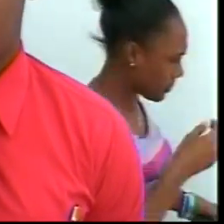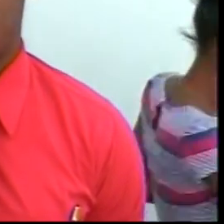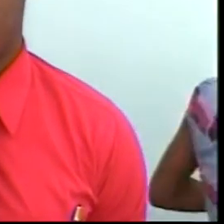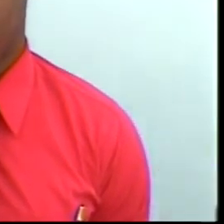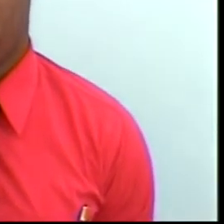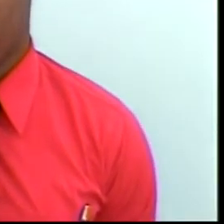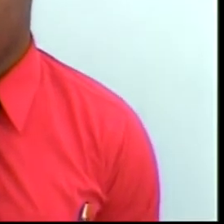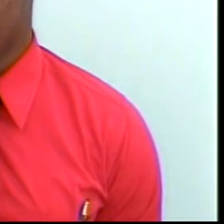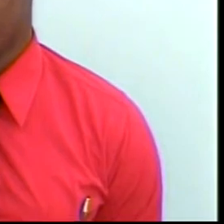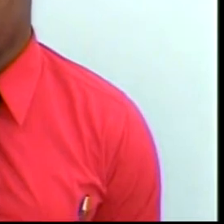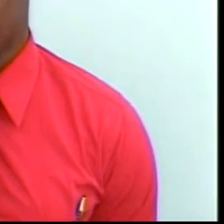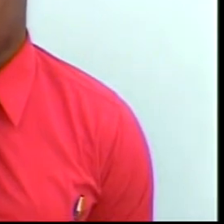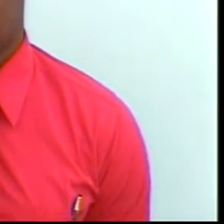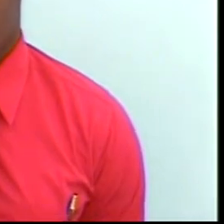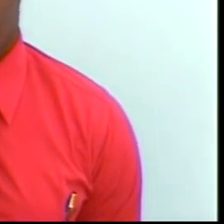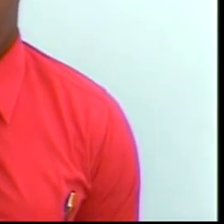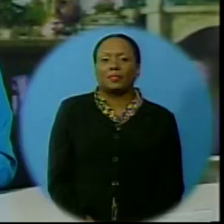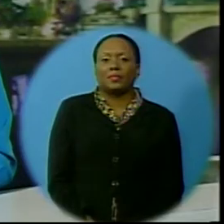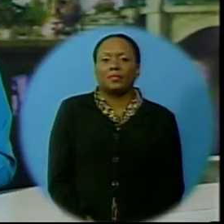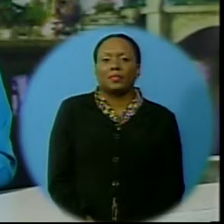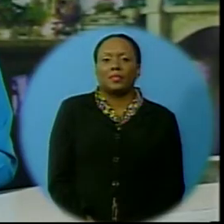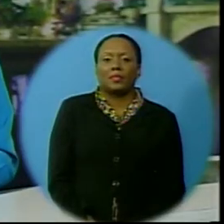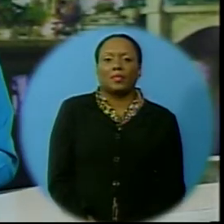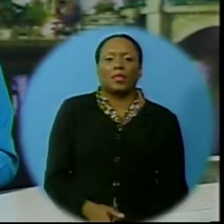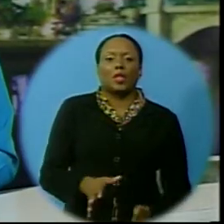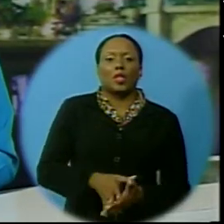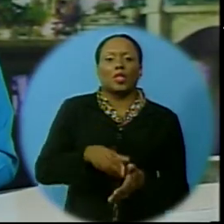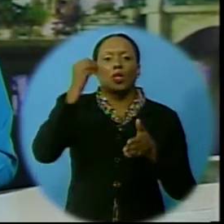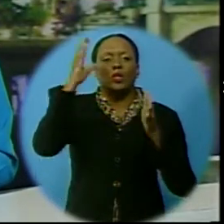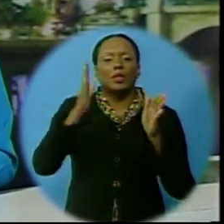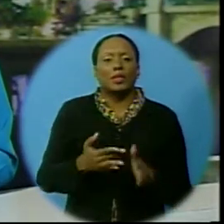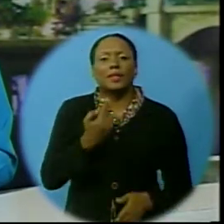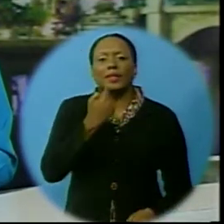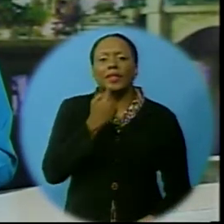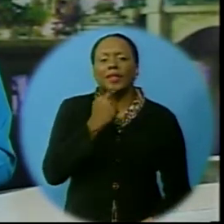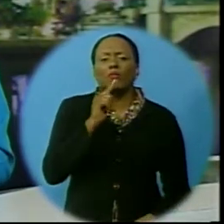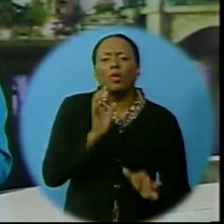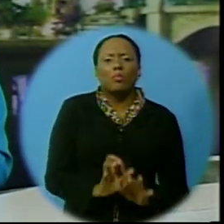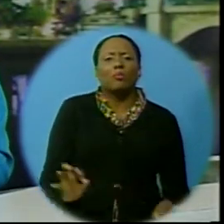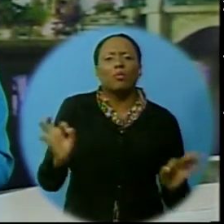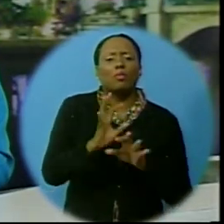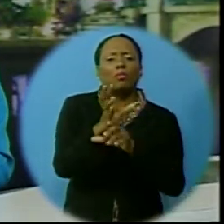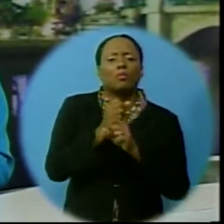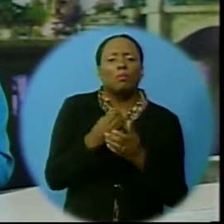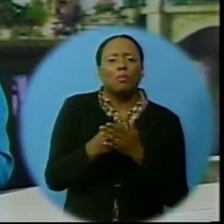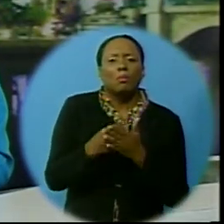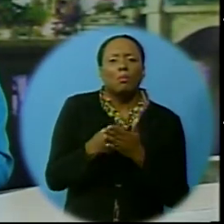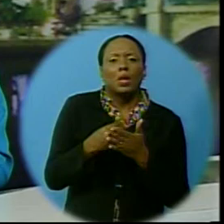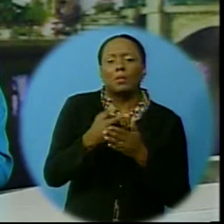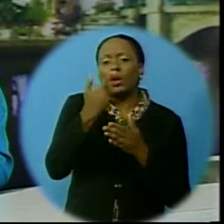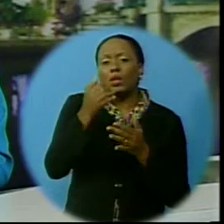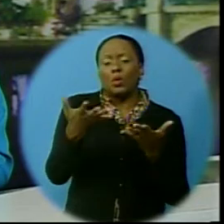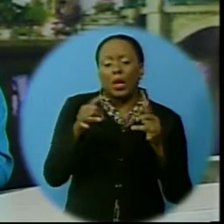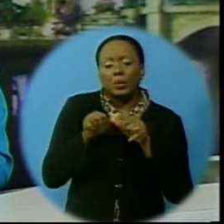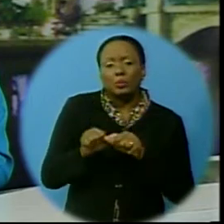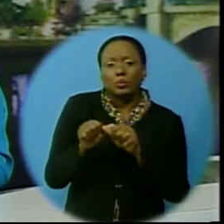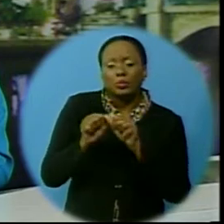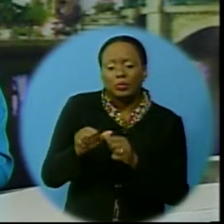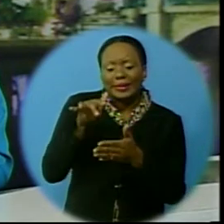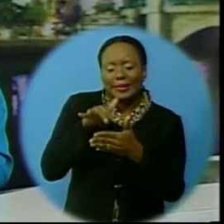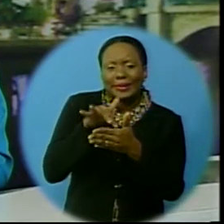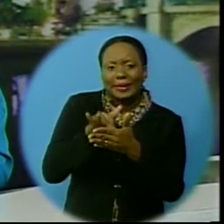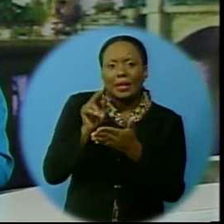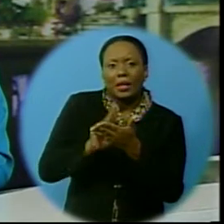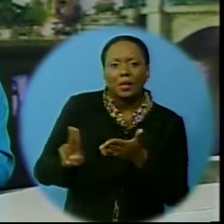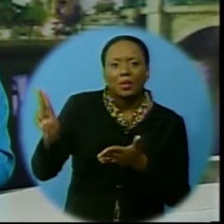They staple it, put it in the box, and it's good to go. Students also outlined the importance of receiving bursaries to remain enrolled